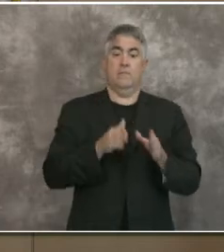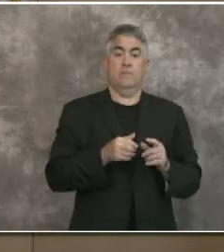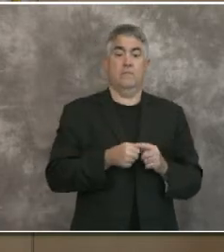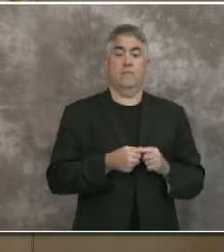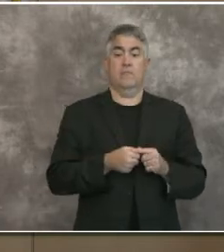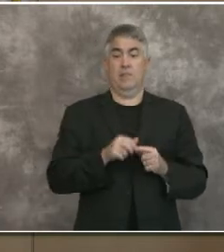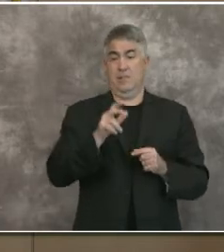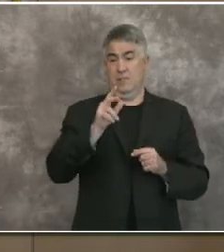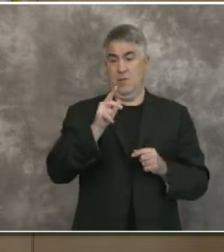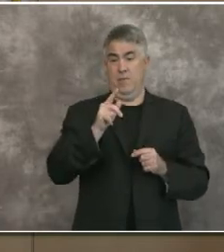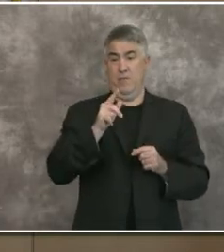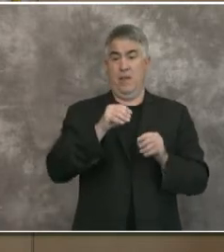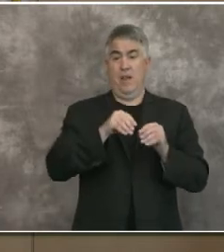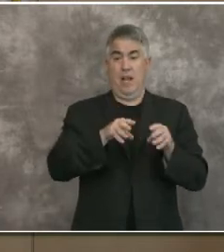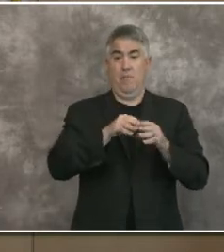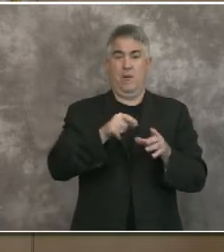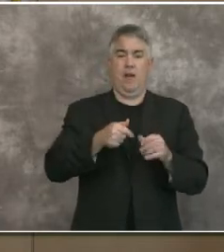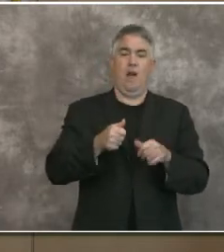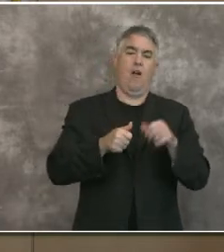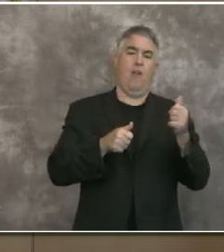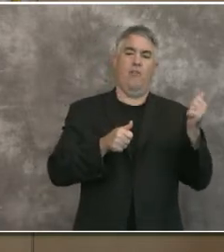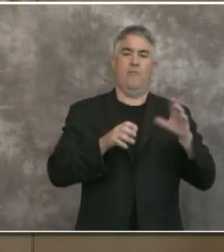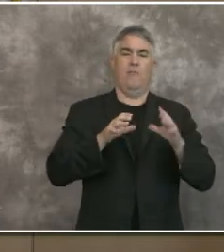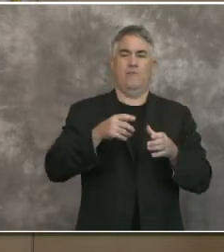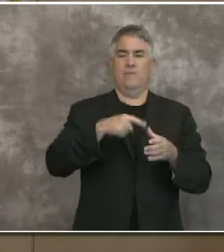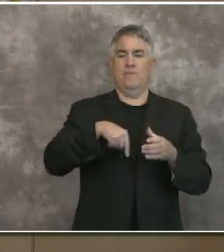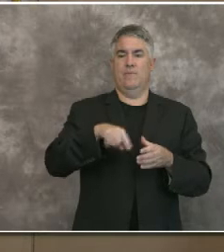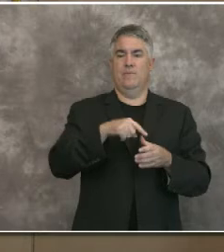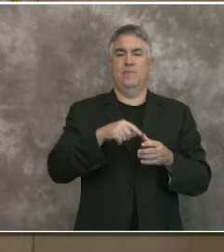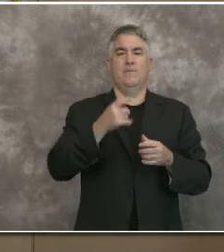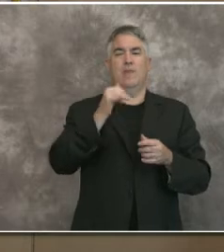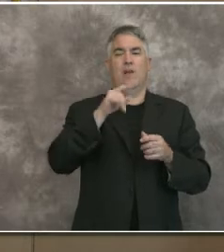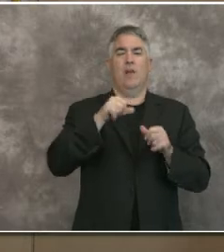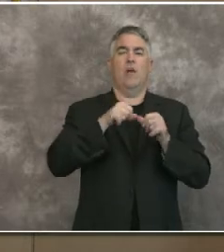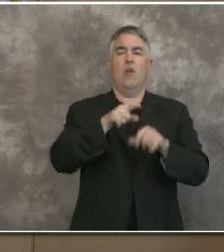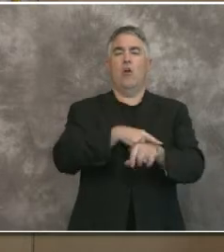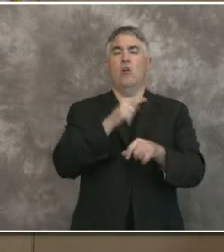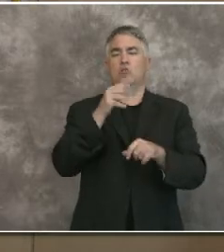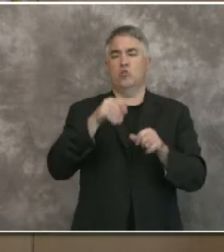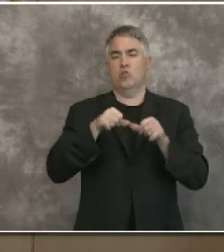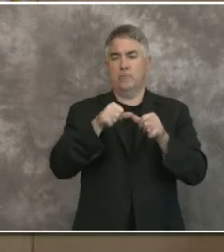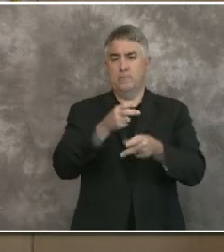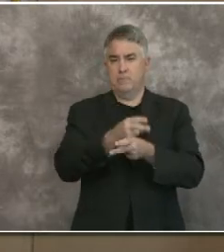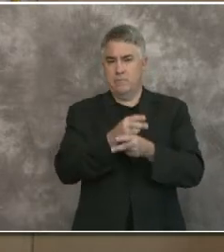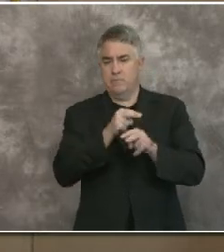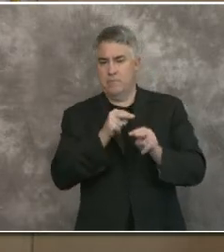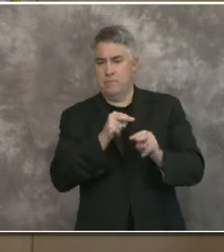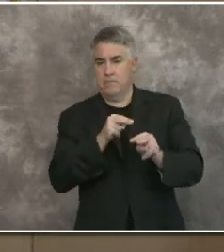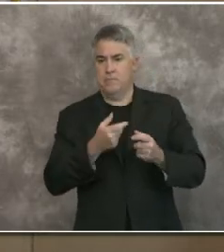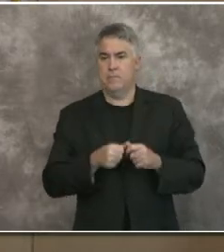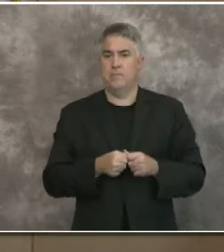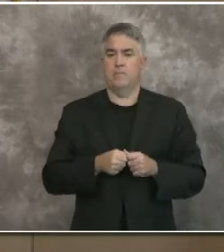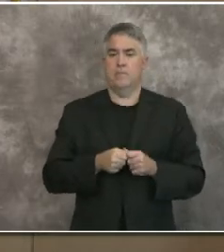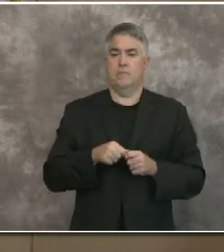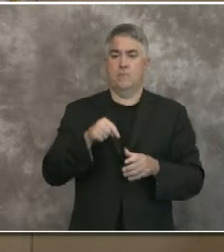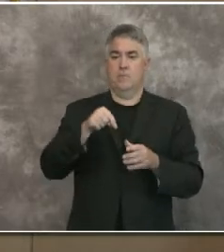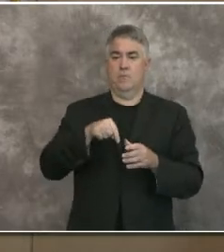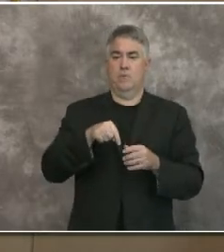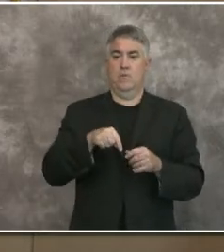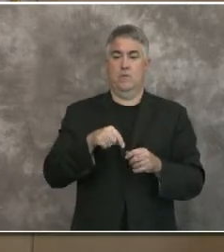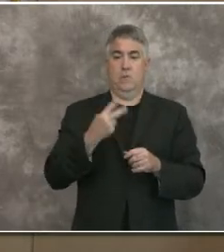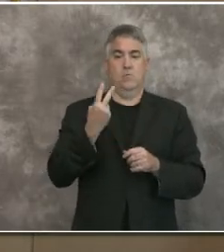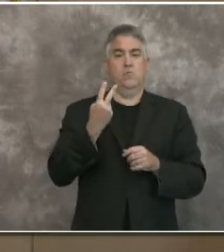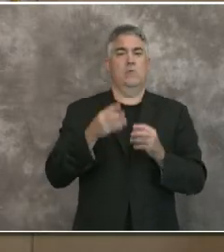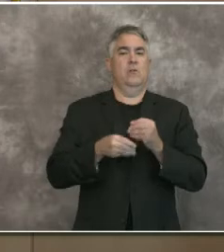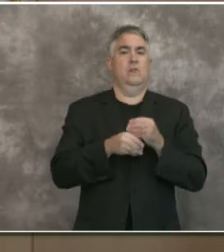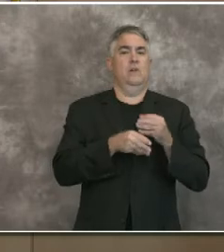long-term care congregate settings. 2 more outbreaks became inactive since yesterday, and we have not had